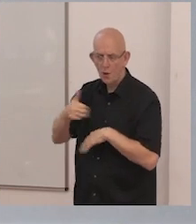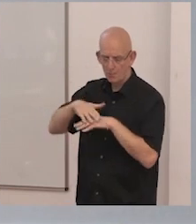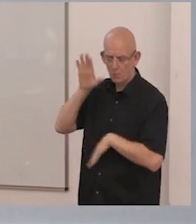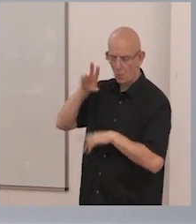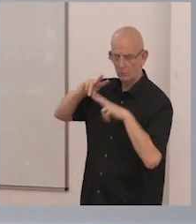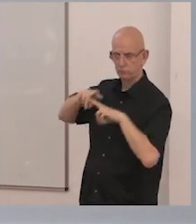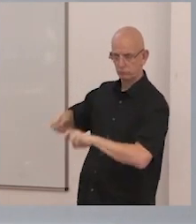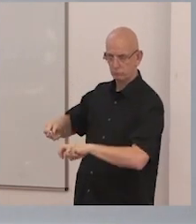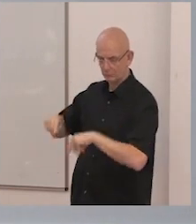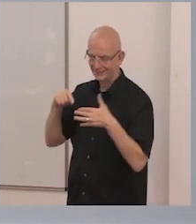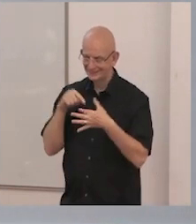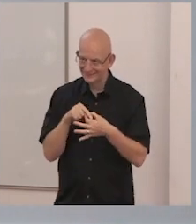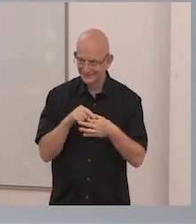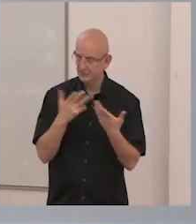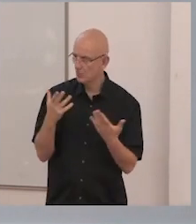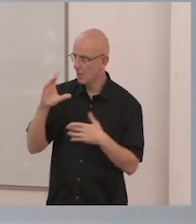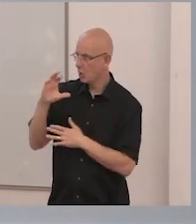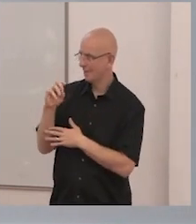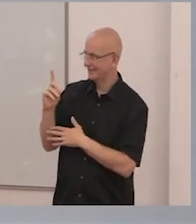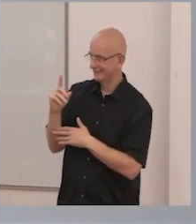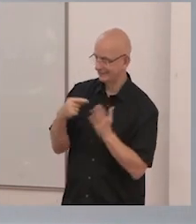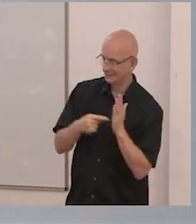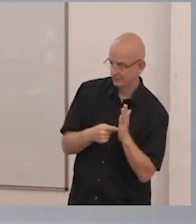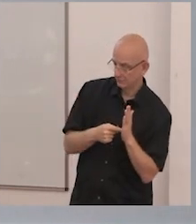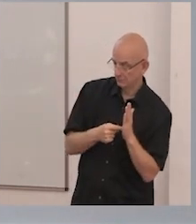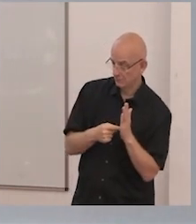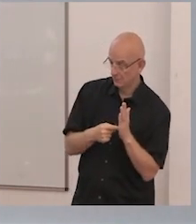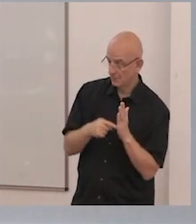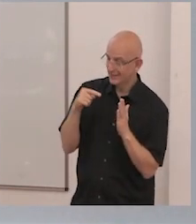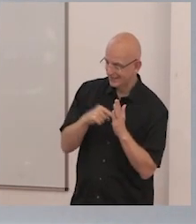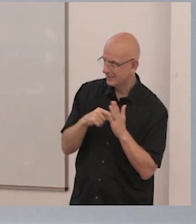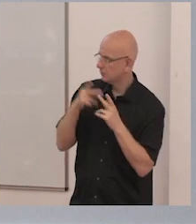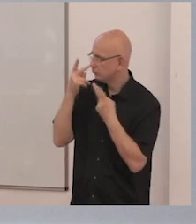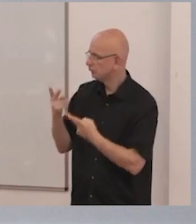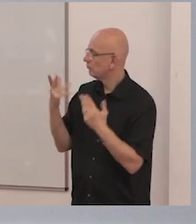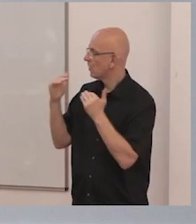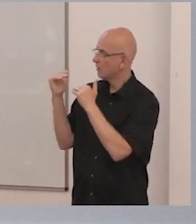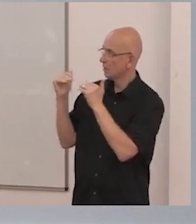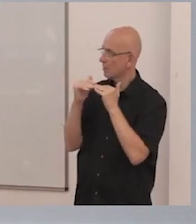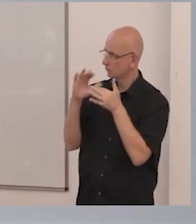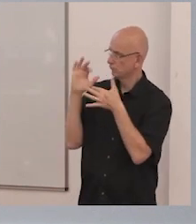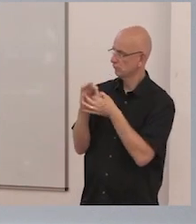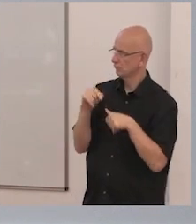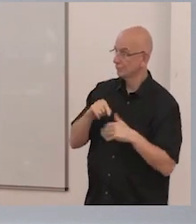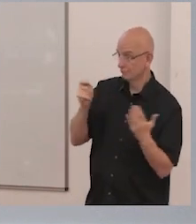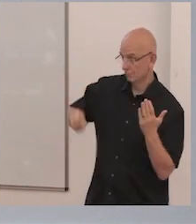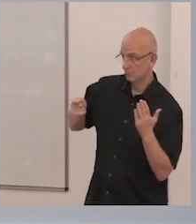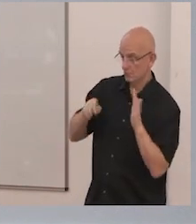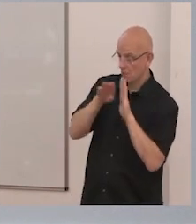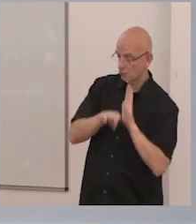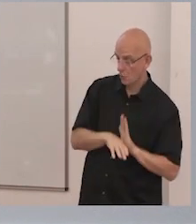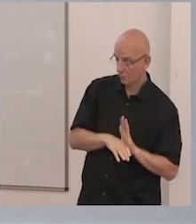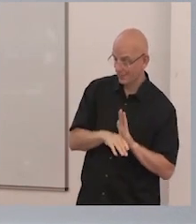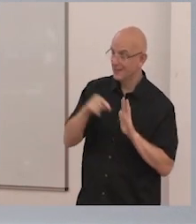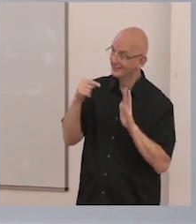There are also references to children and or age across 11 other rights or provisions within